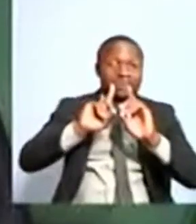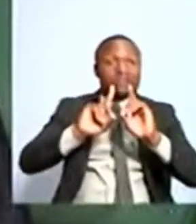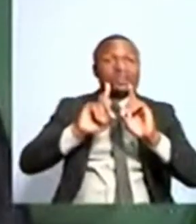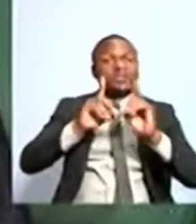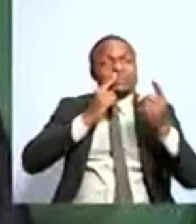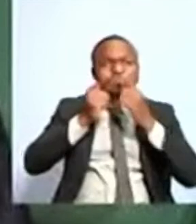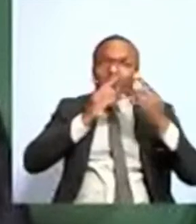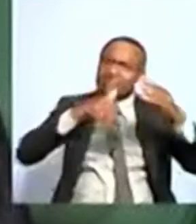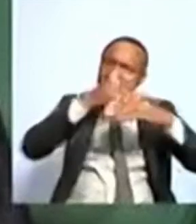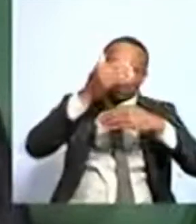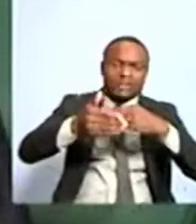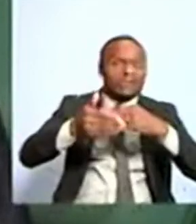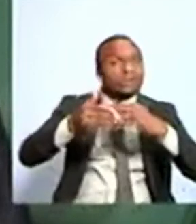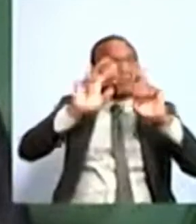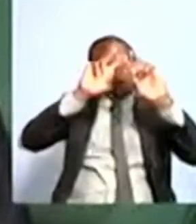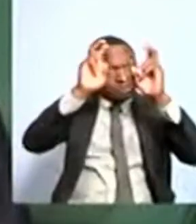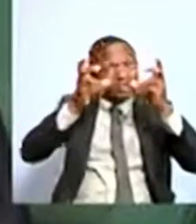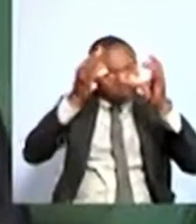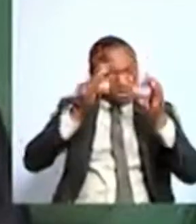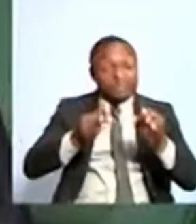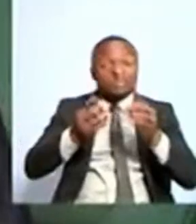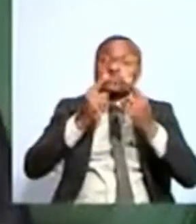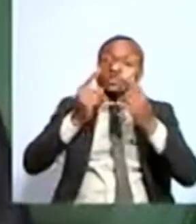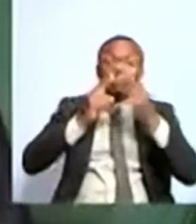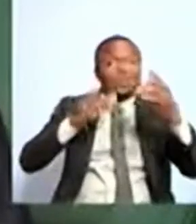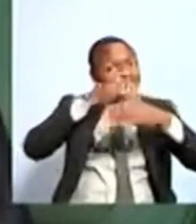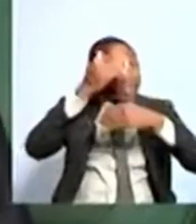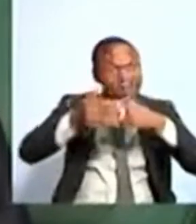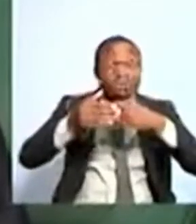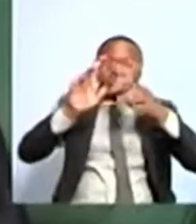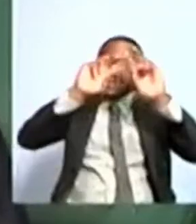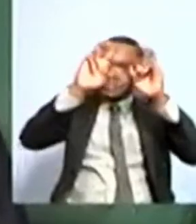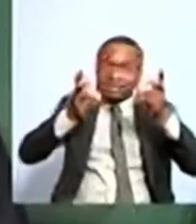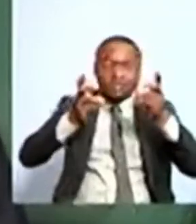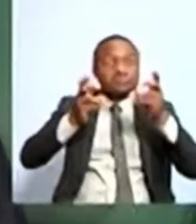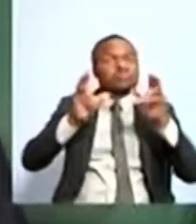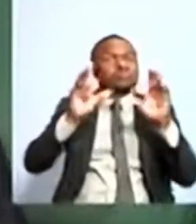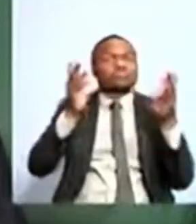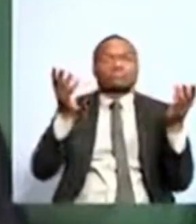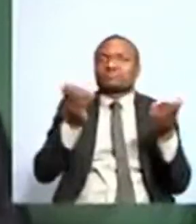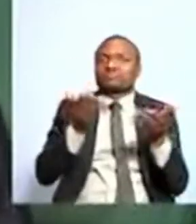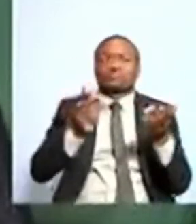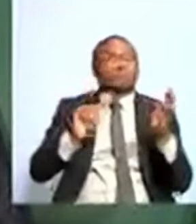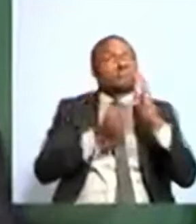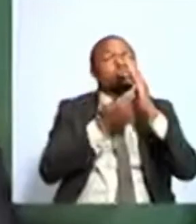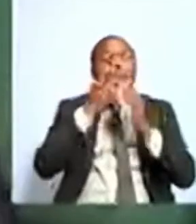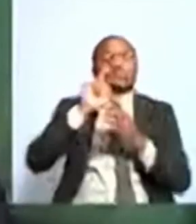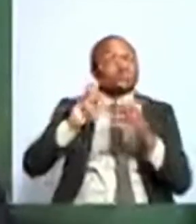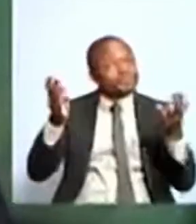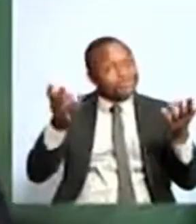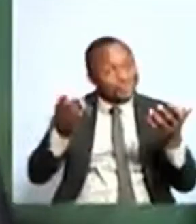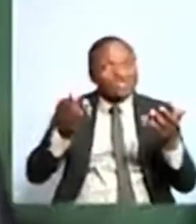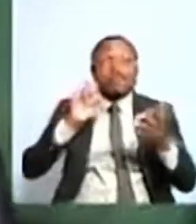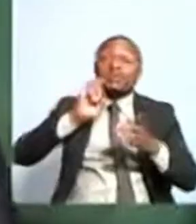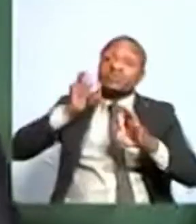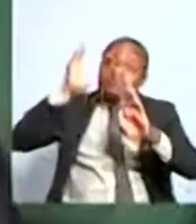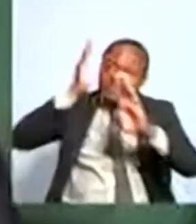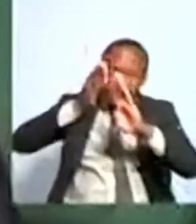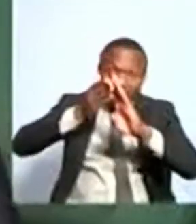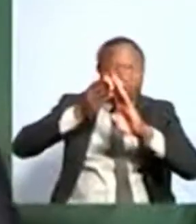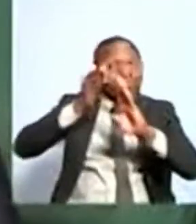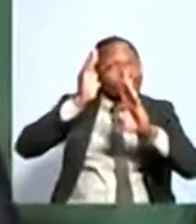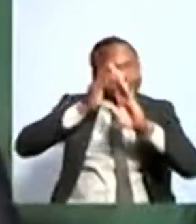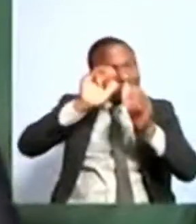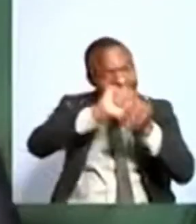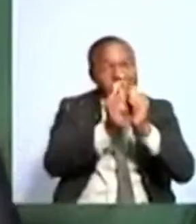And because if you avoid shooting outside the box, there won't be point of orders. Restrict yourself to the